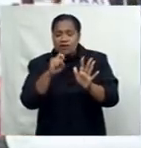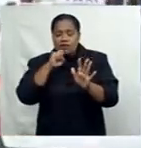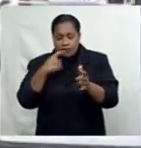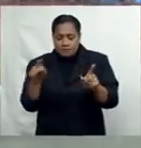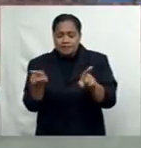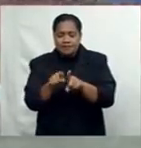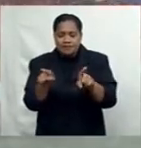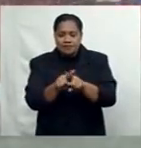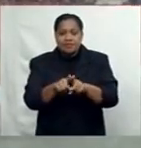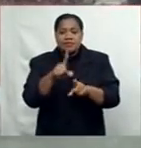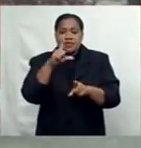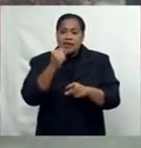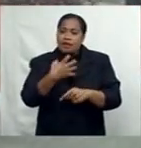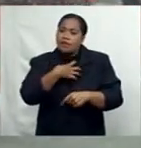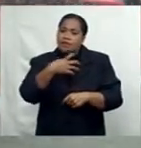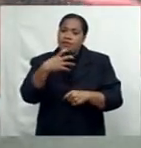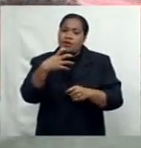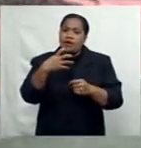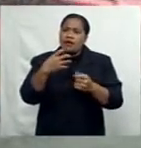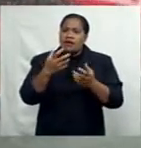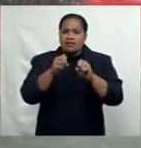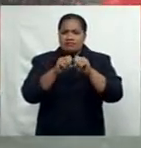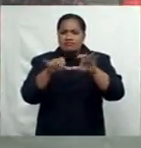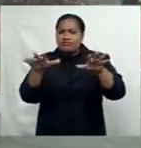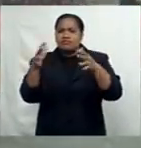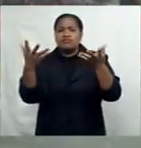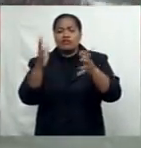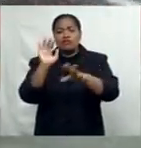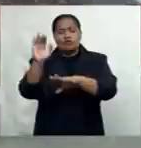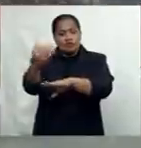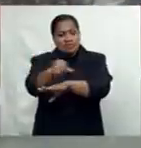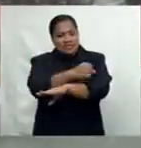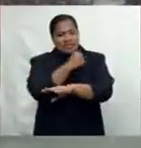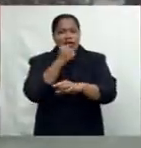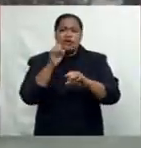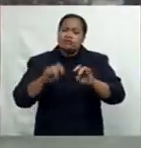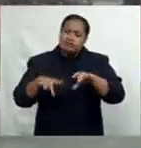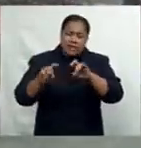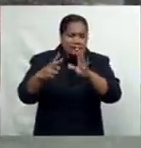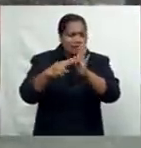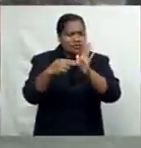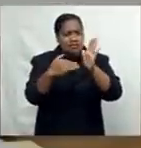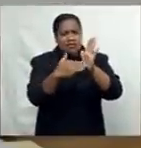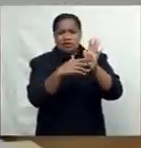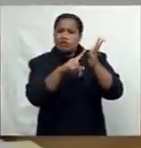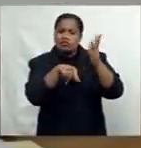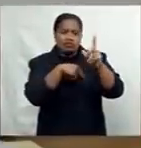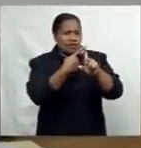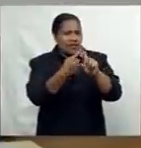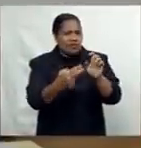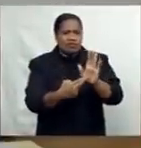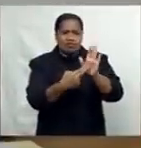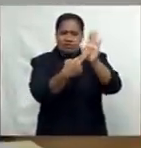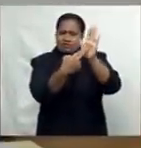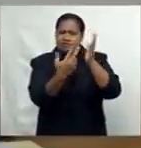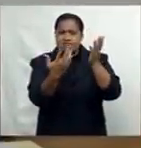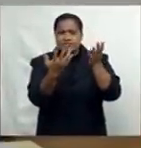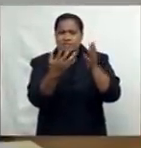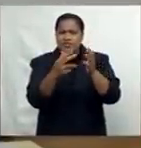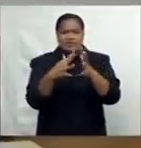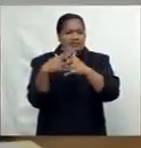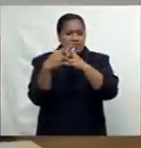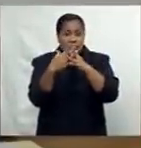buyers overseas. A Fijian living in UK or Australia, New Zealand or West Coast of North America who wants to, for example,